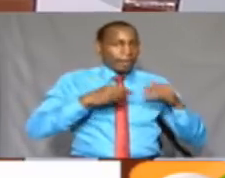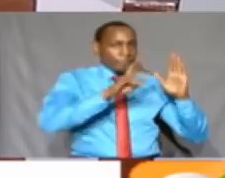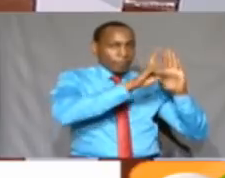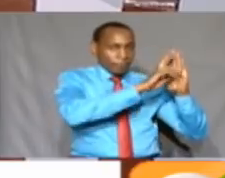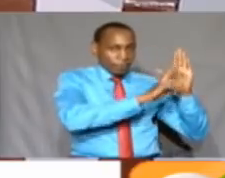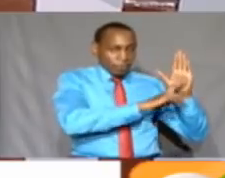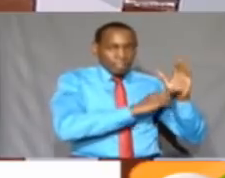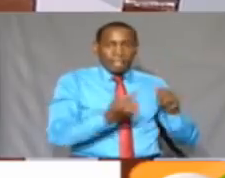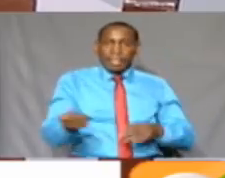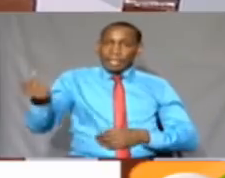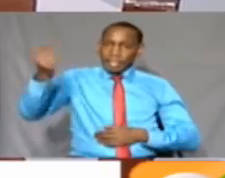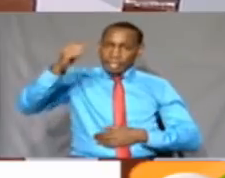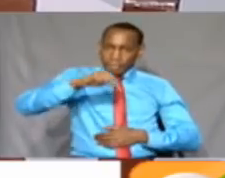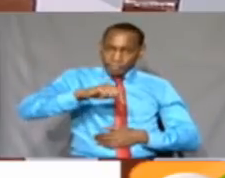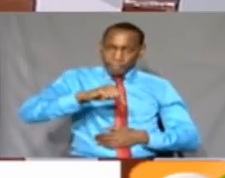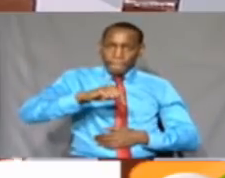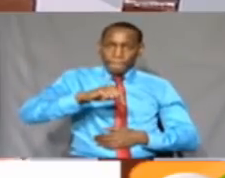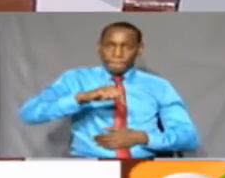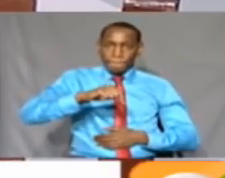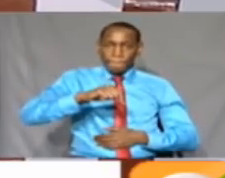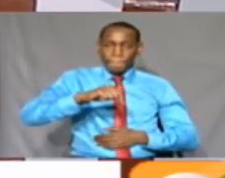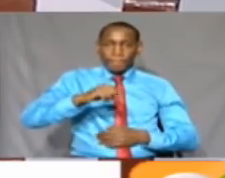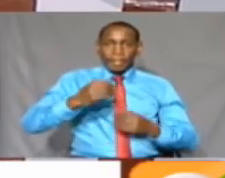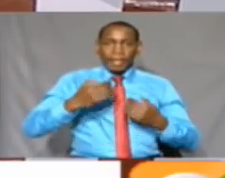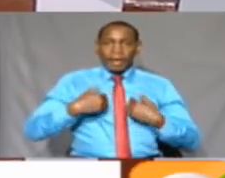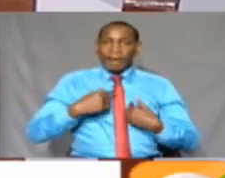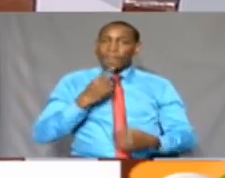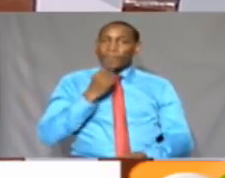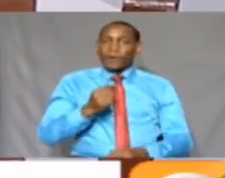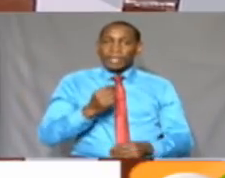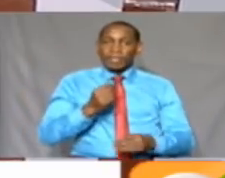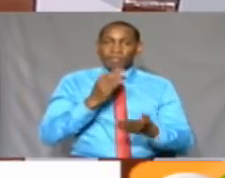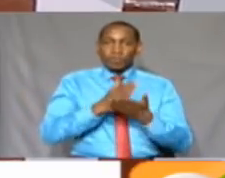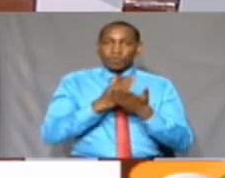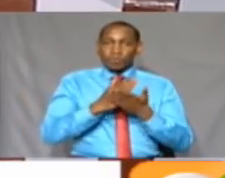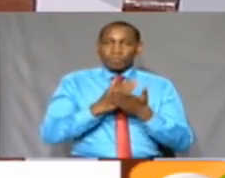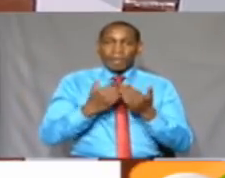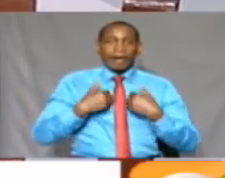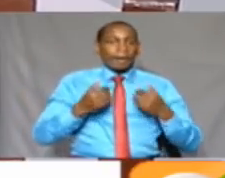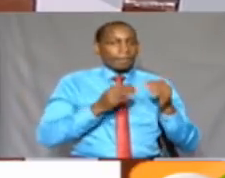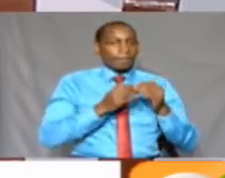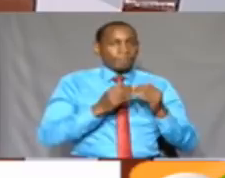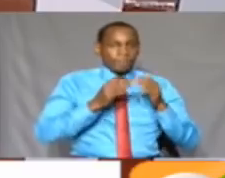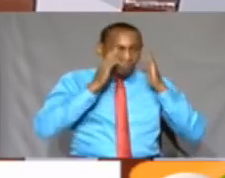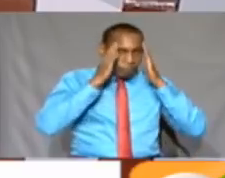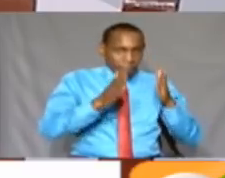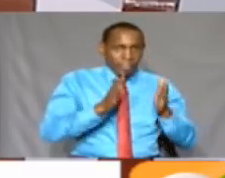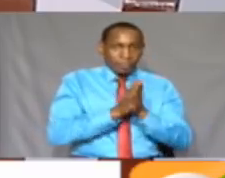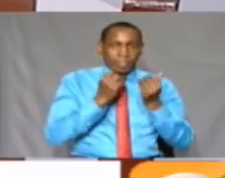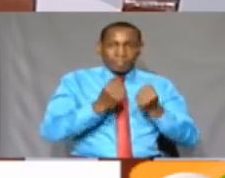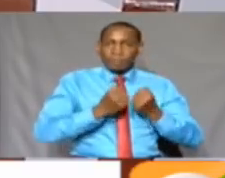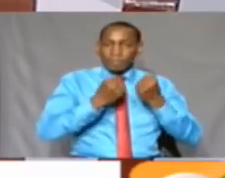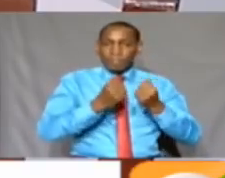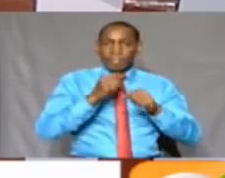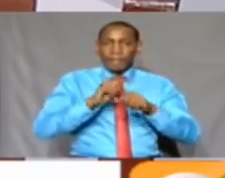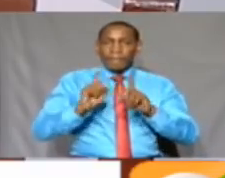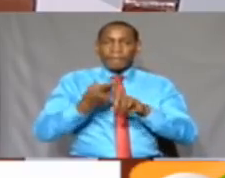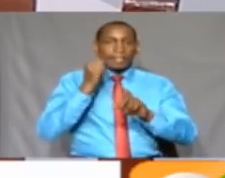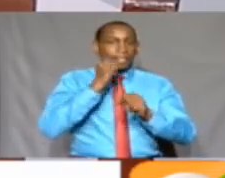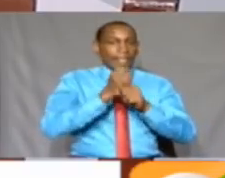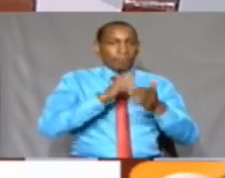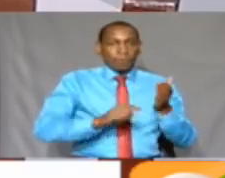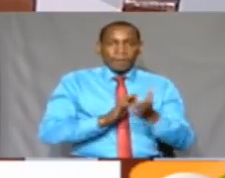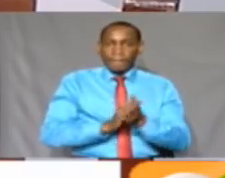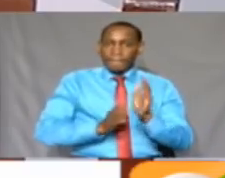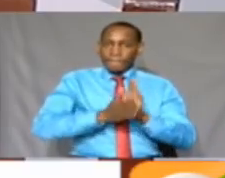rules. You come in, and we have a young boy called Kwe who is very strong-willed. Mm. And when he comes in, we know, first thing,